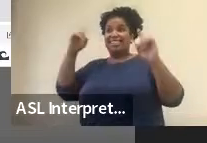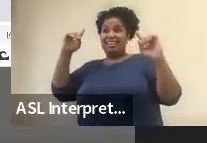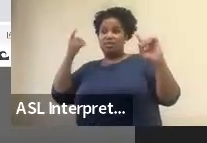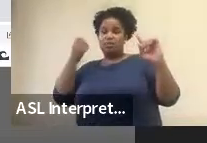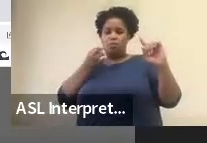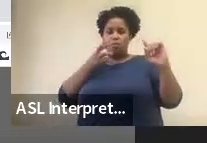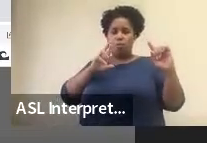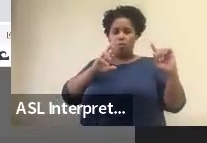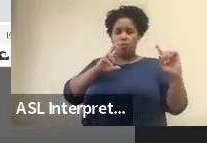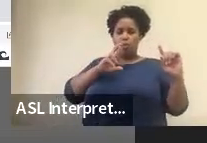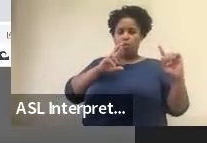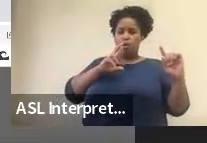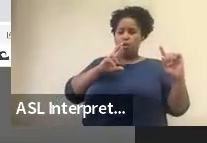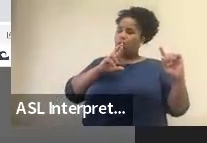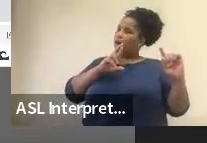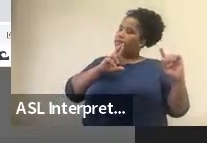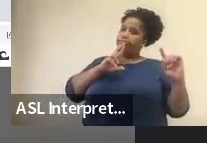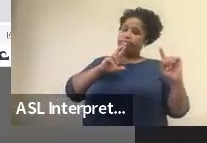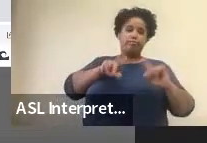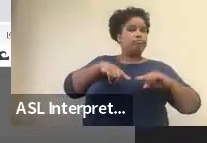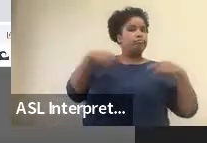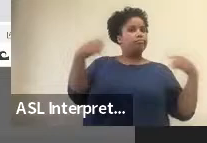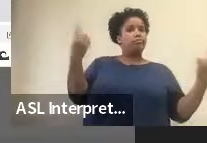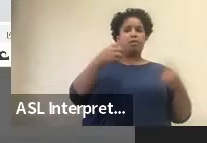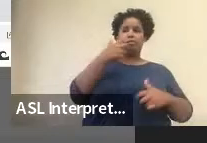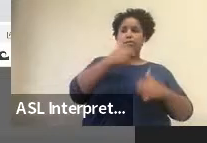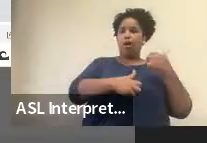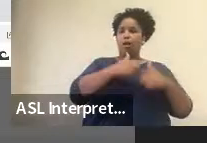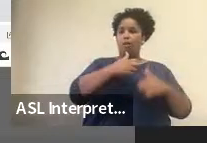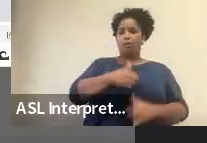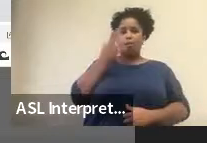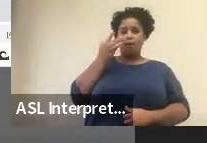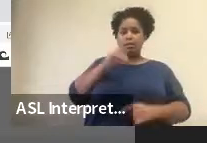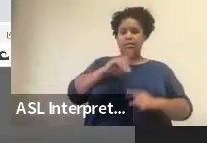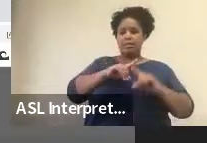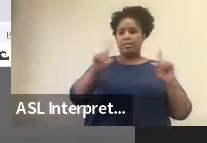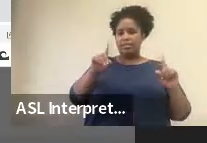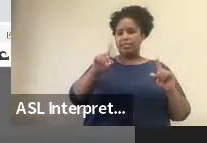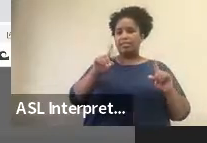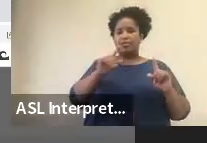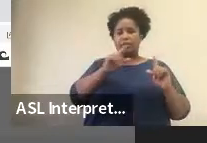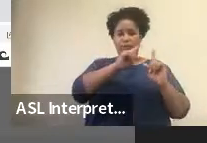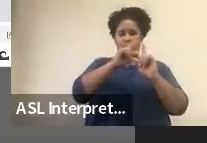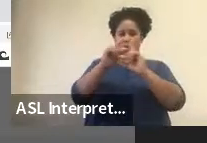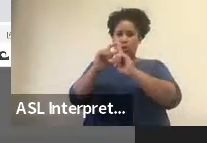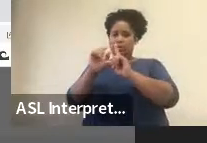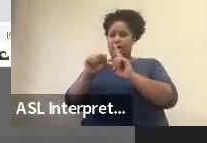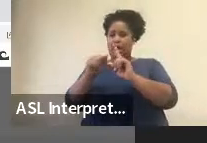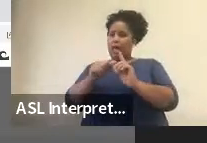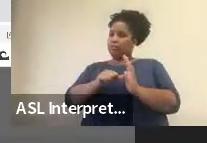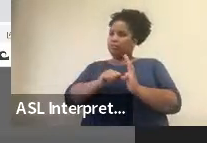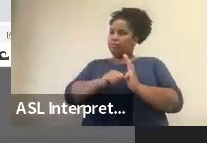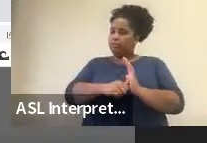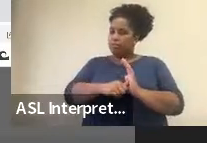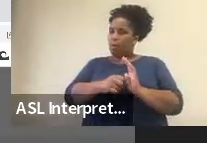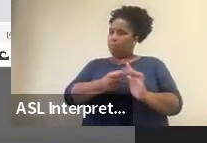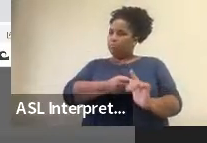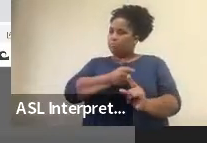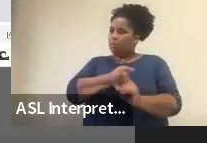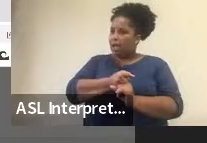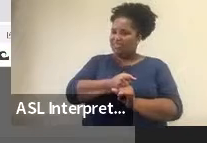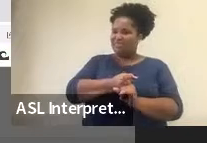it's going to be exactly the opposite, because there's certain, prime words that can do that. And if you talk